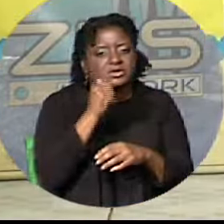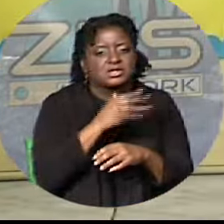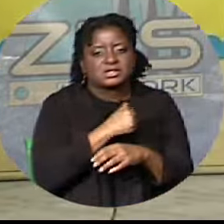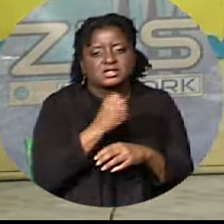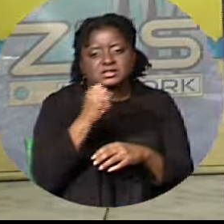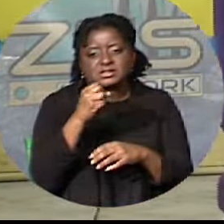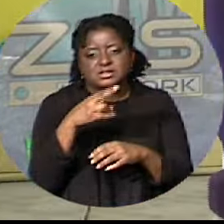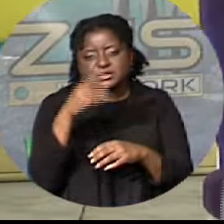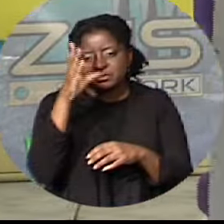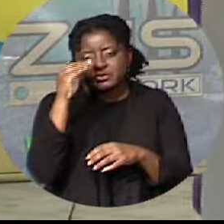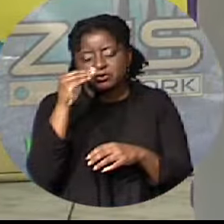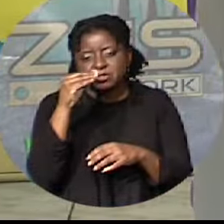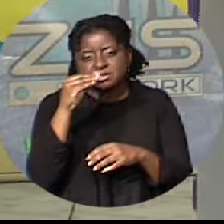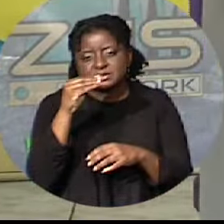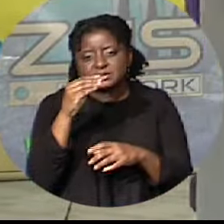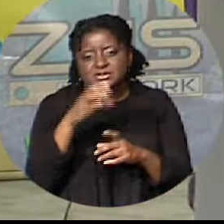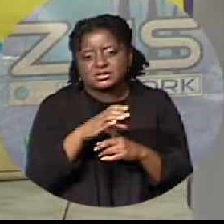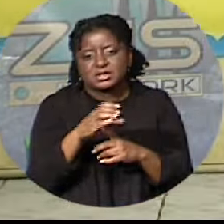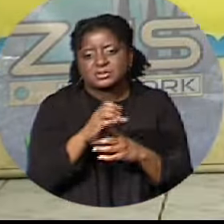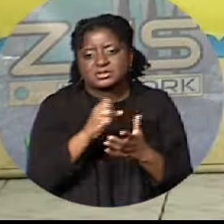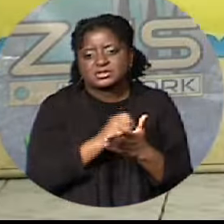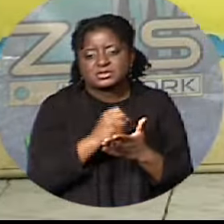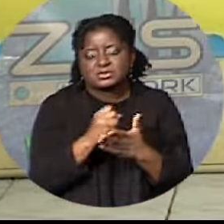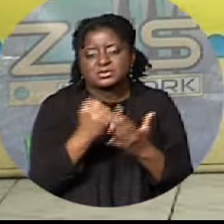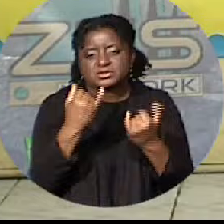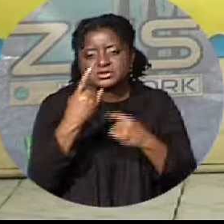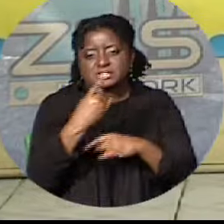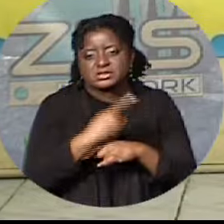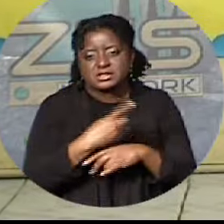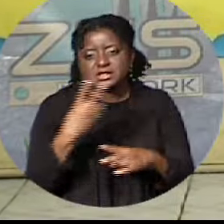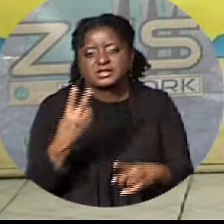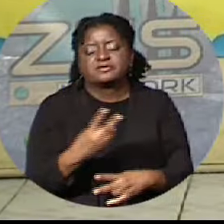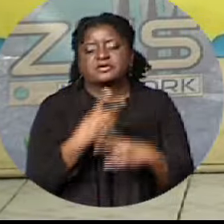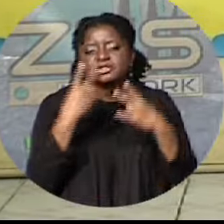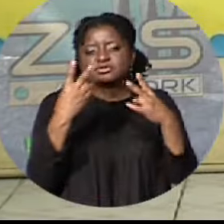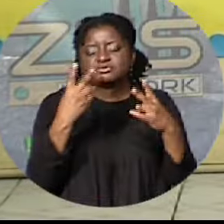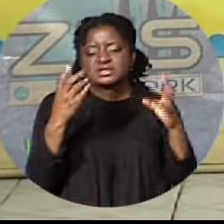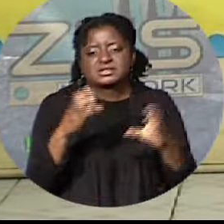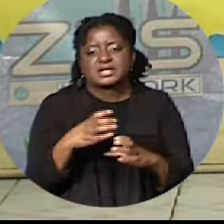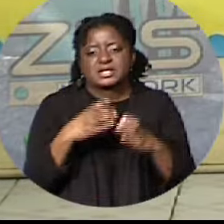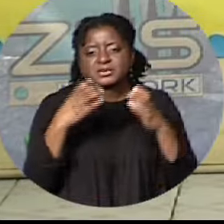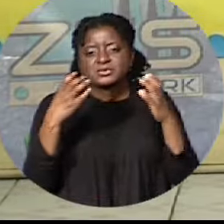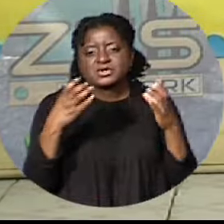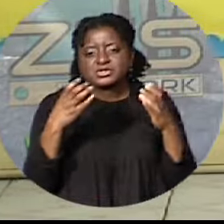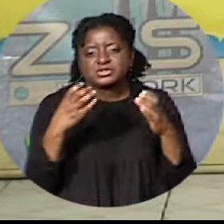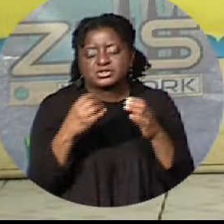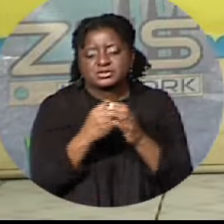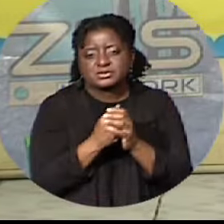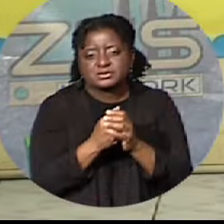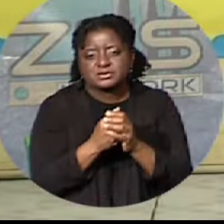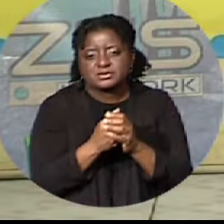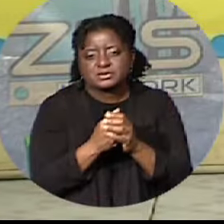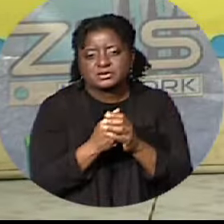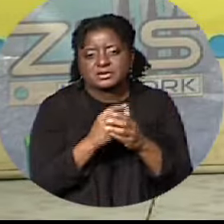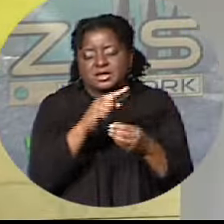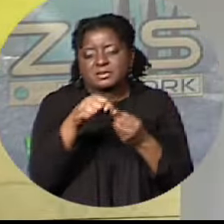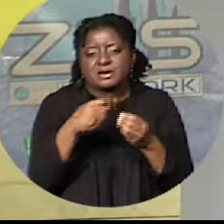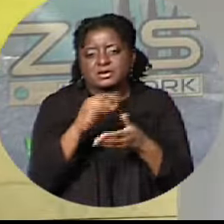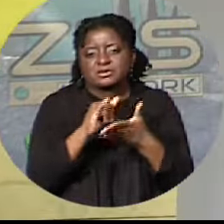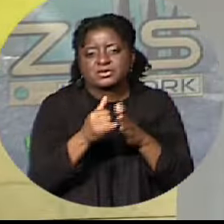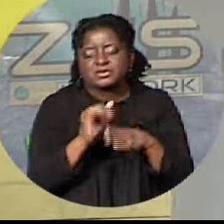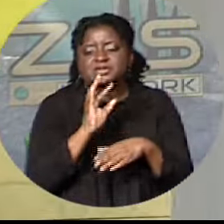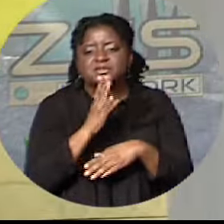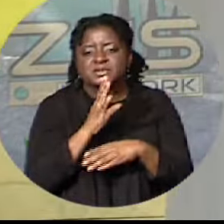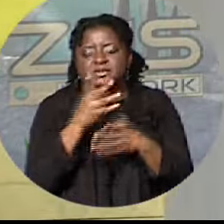today the Cowpen Road campus was rocking as a victory celebration was held. Among those bringing remarks was the president of the